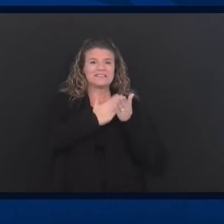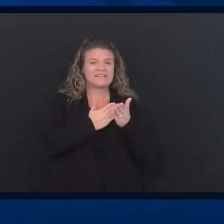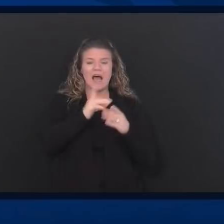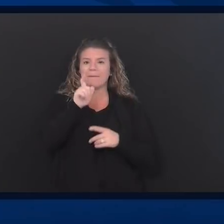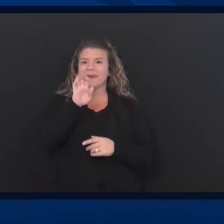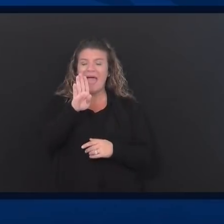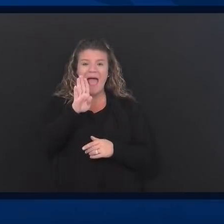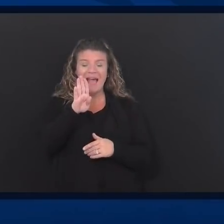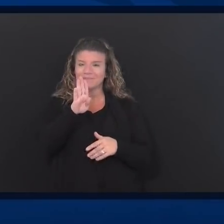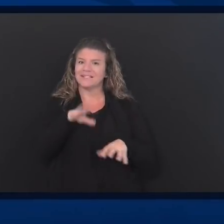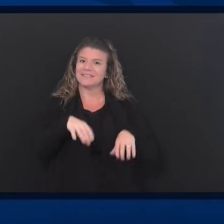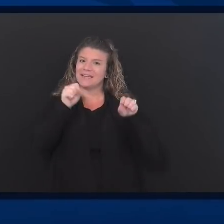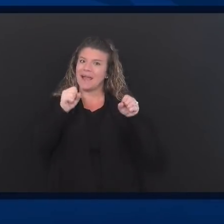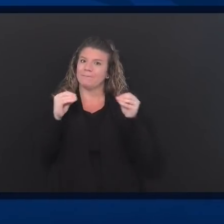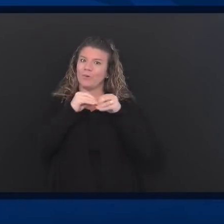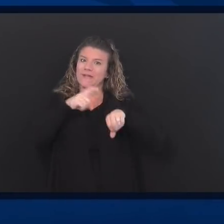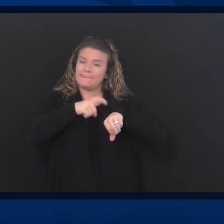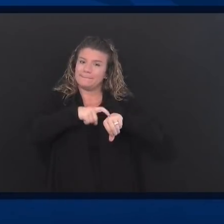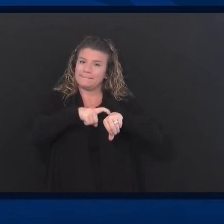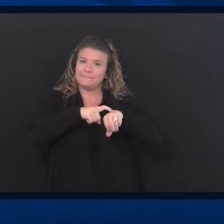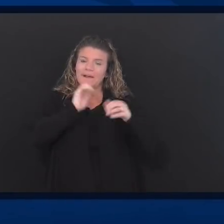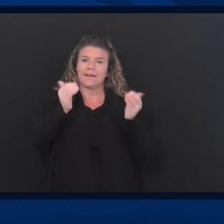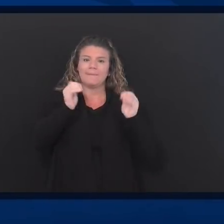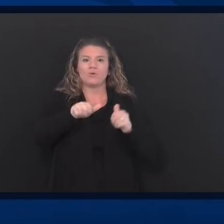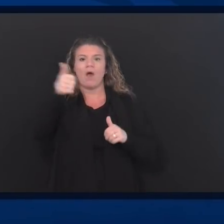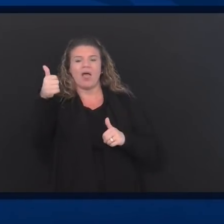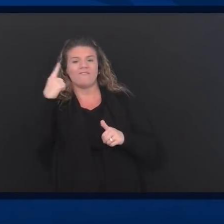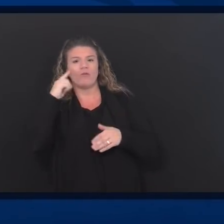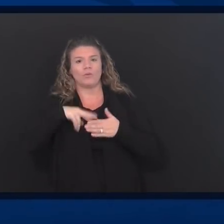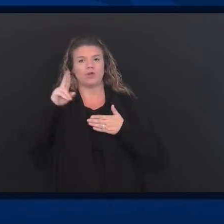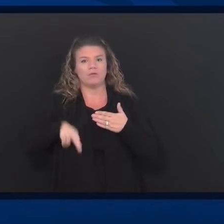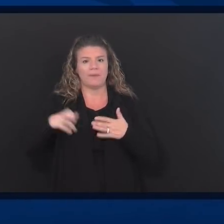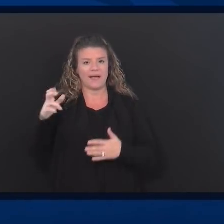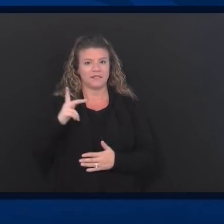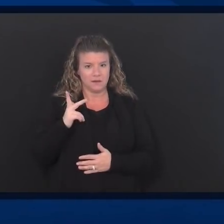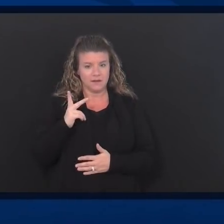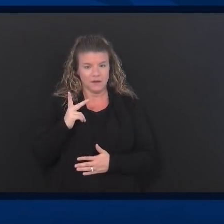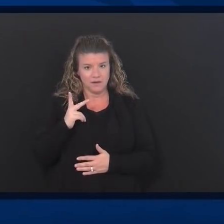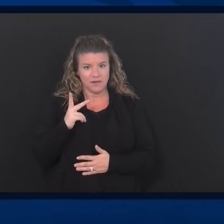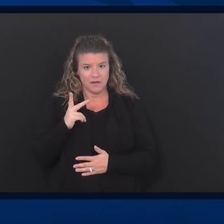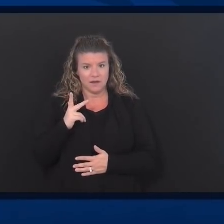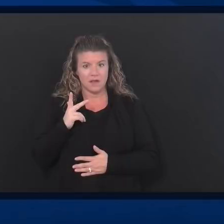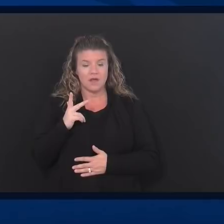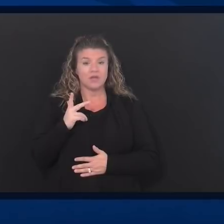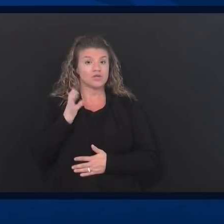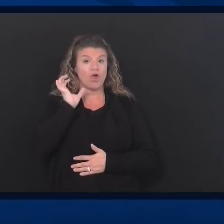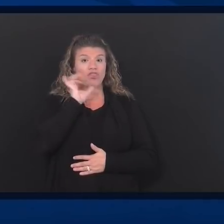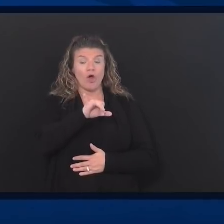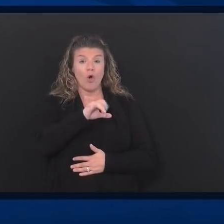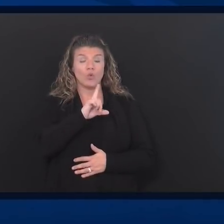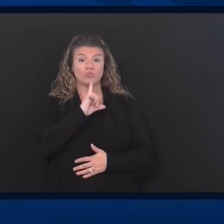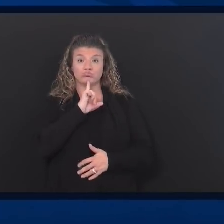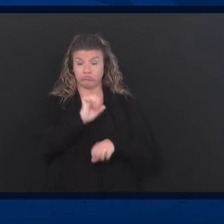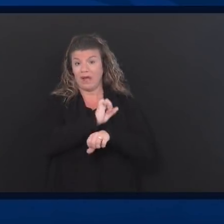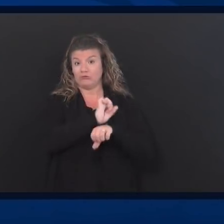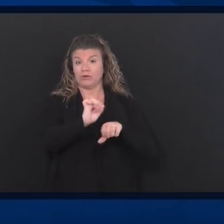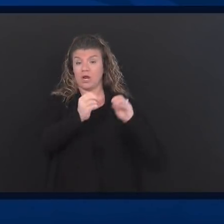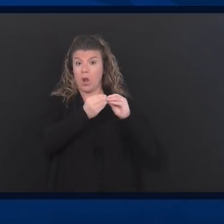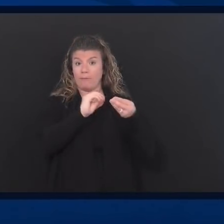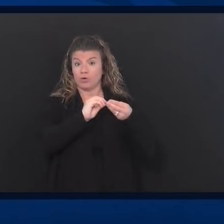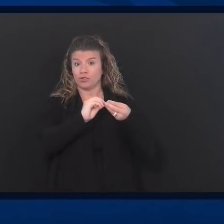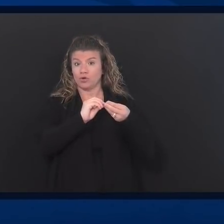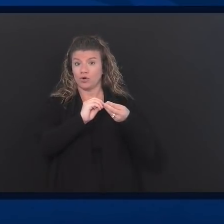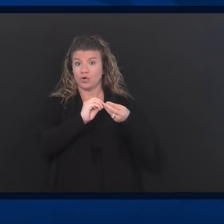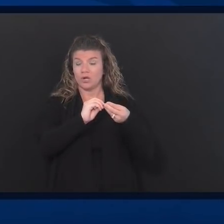laboratories take longer than others to get their results back. And so those numbers increase